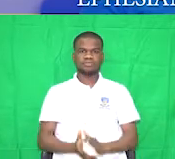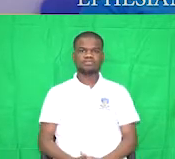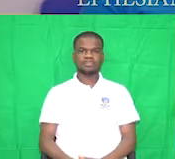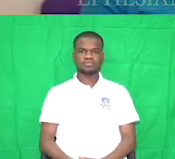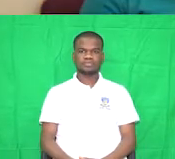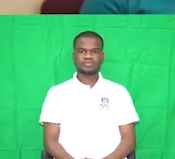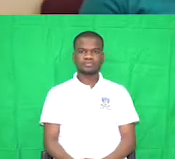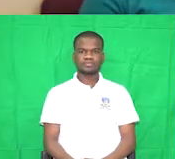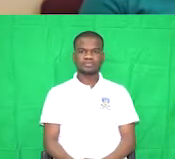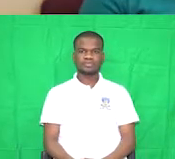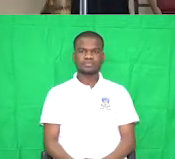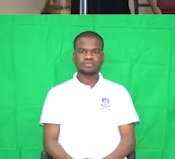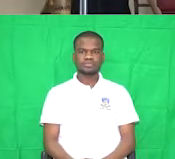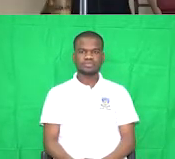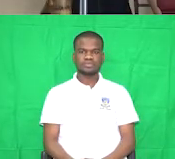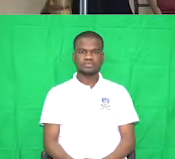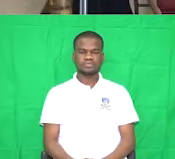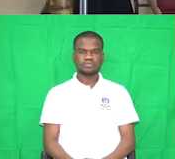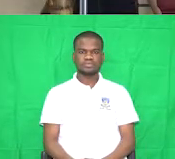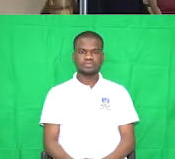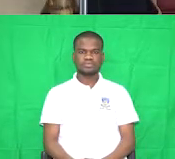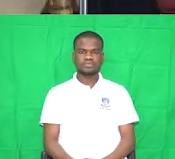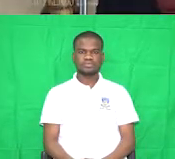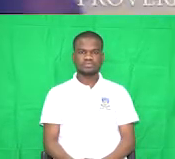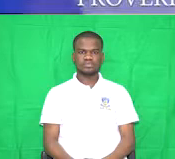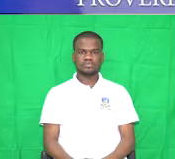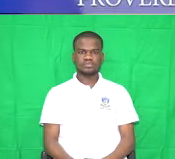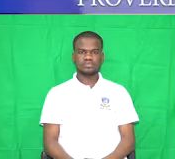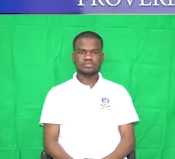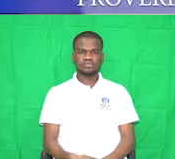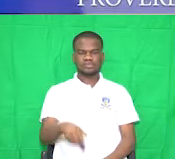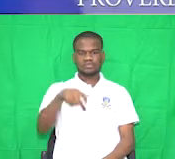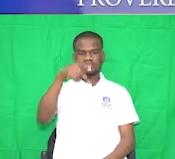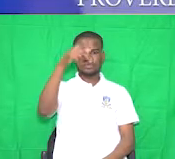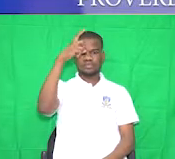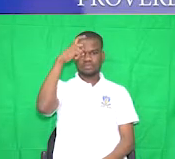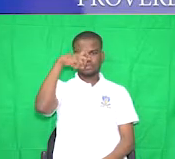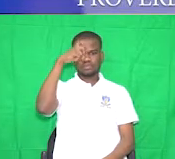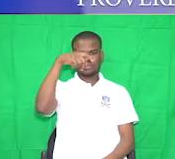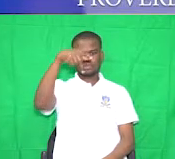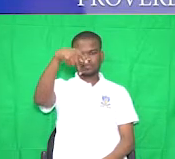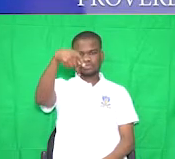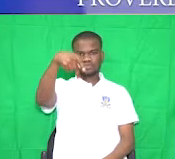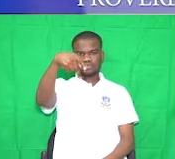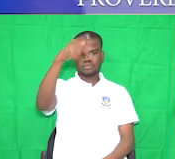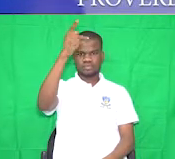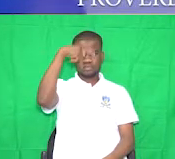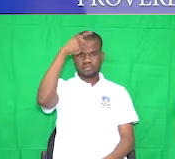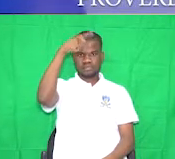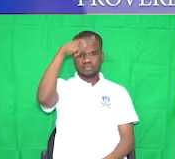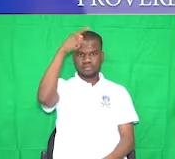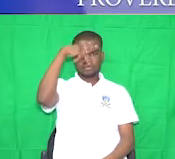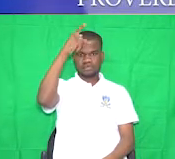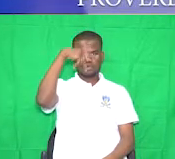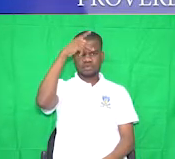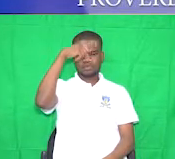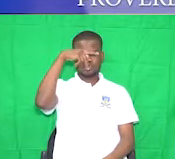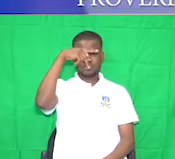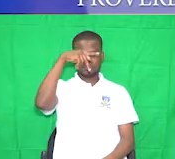to 3. Amen. Amen. Proverbs chapter 23,